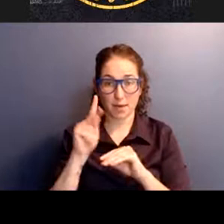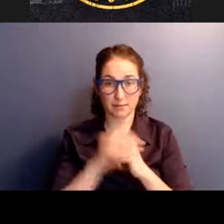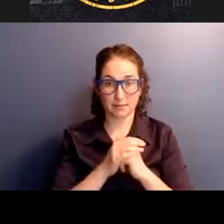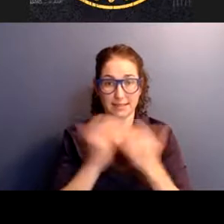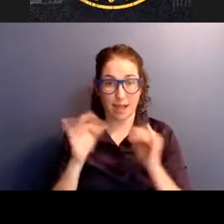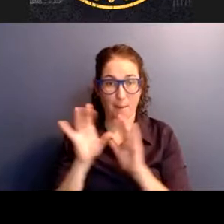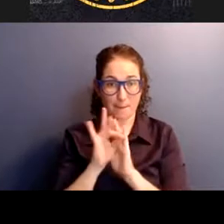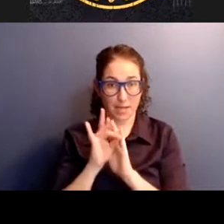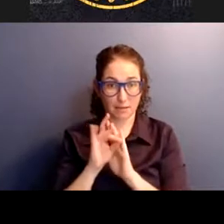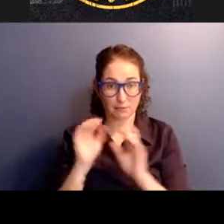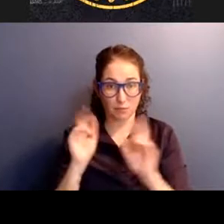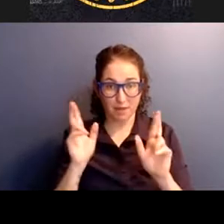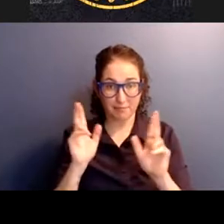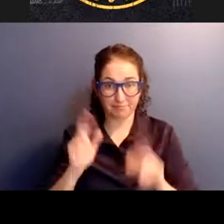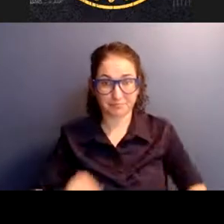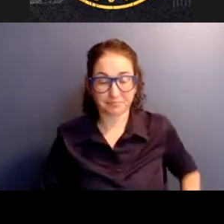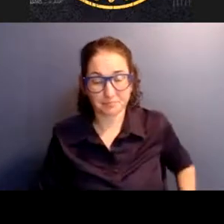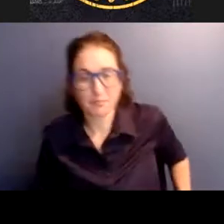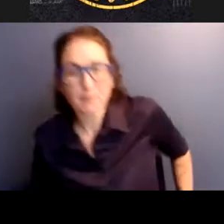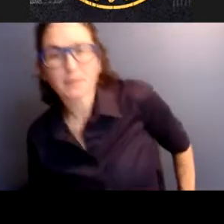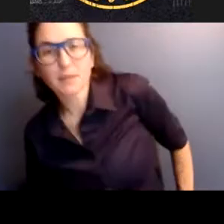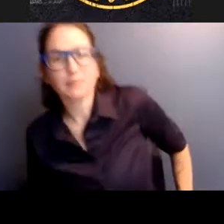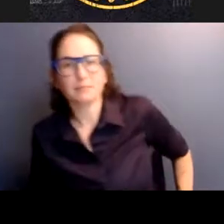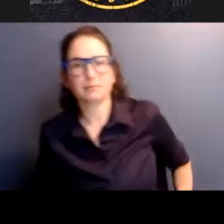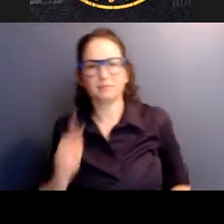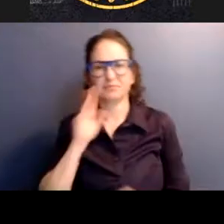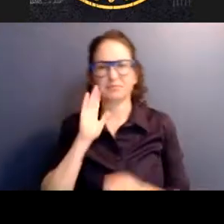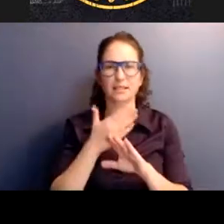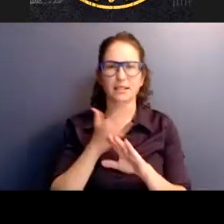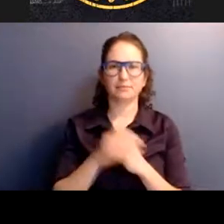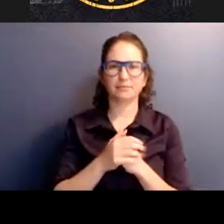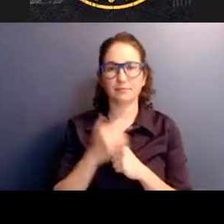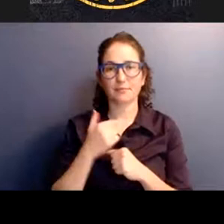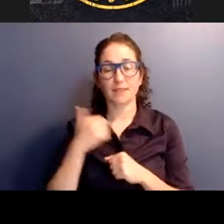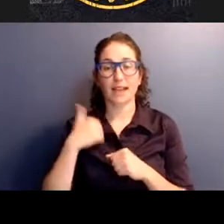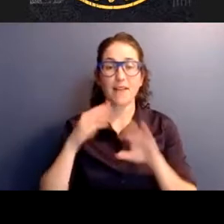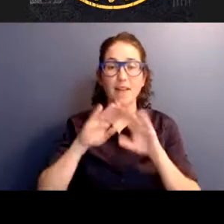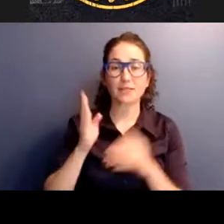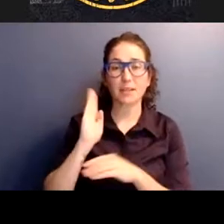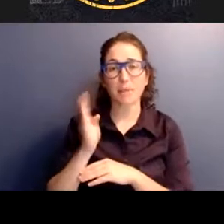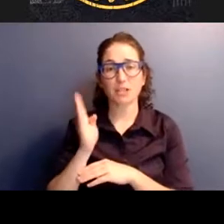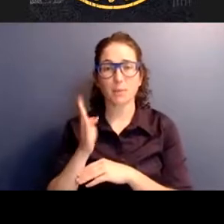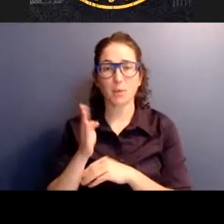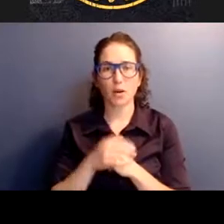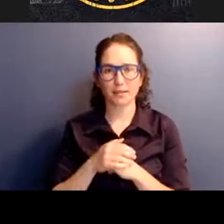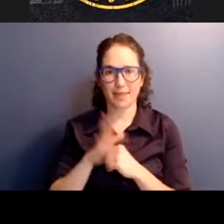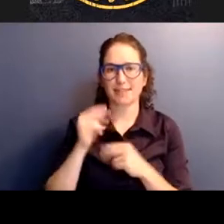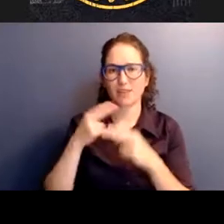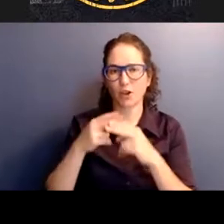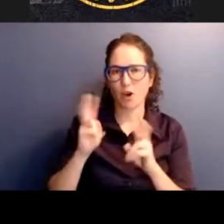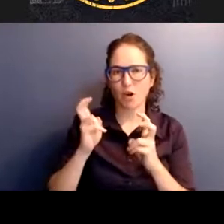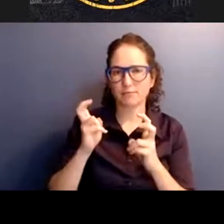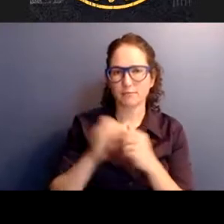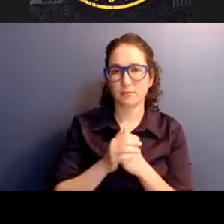choice, be ready. So the song goes like this. I got a house in Baltimore, and that's the call. And